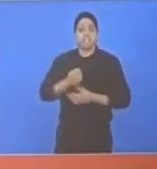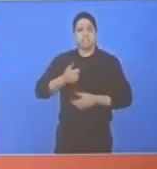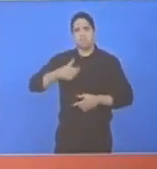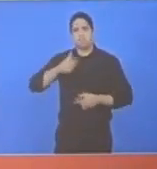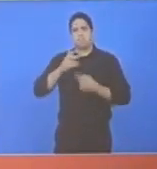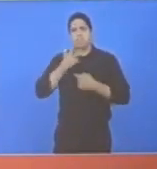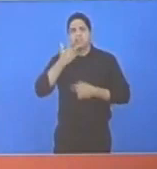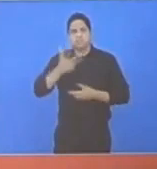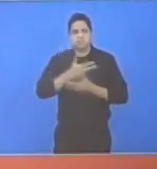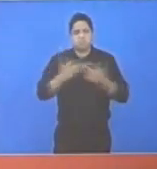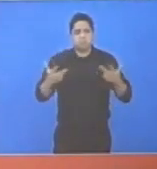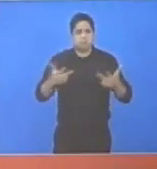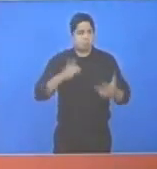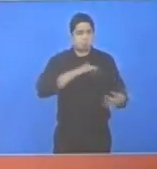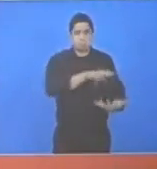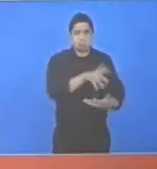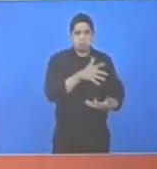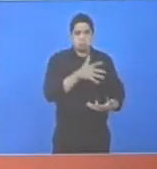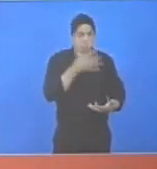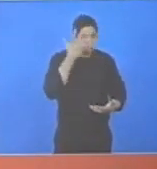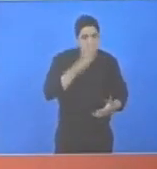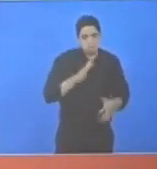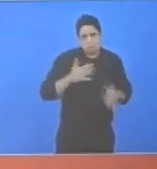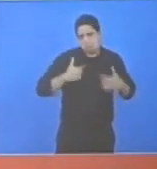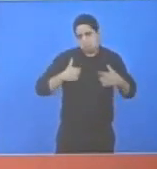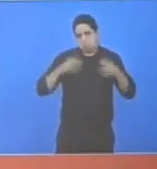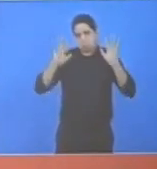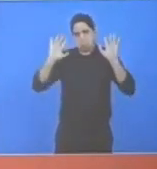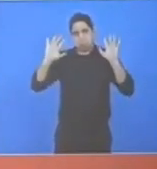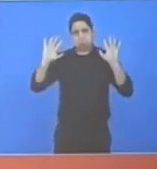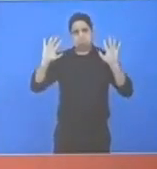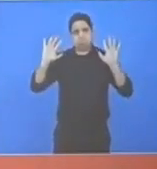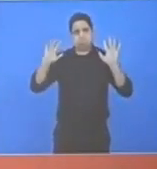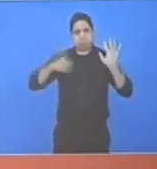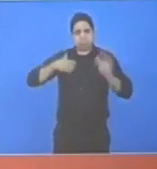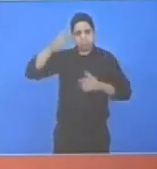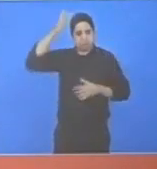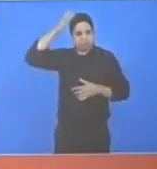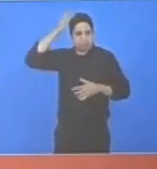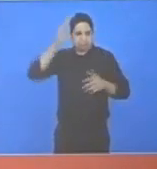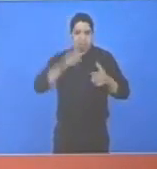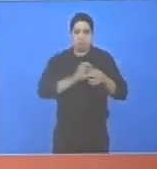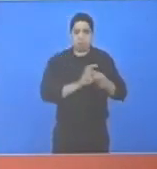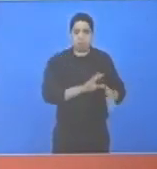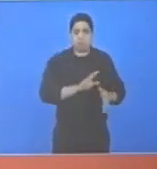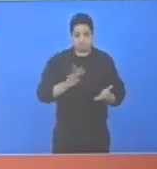fulfillments, exceptional things, supernatural things. The word is here.